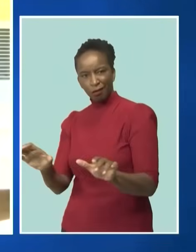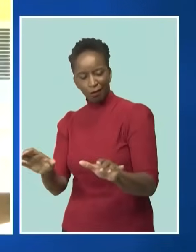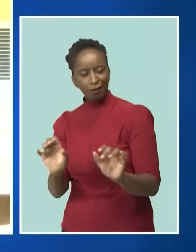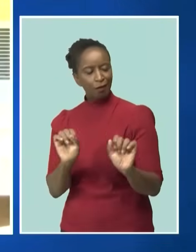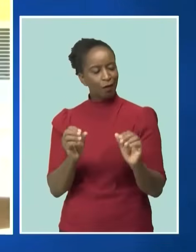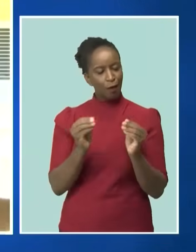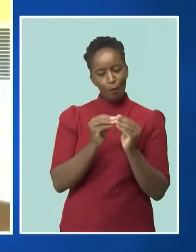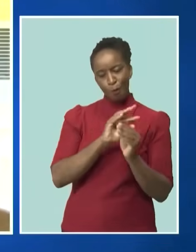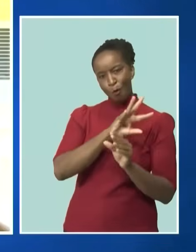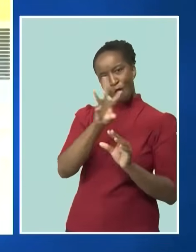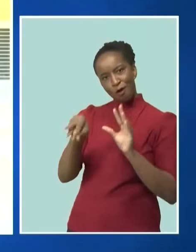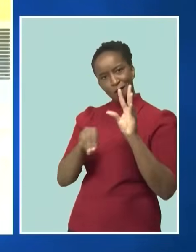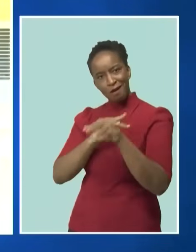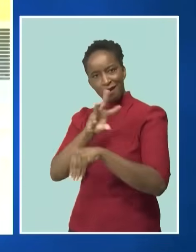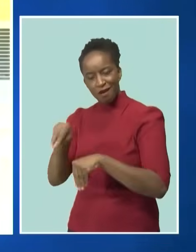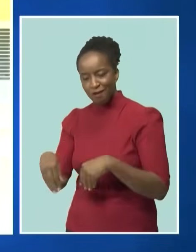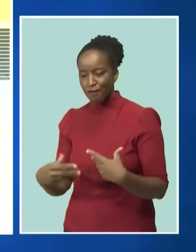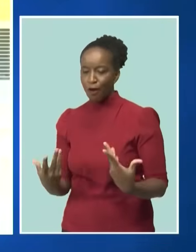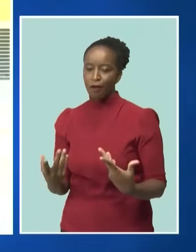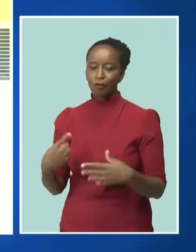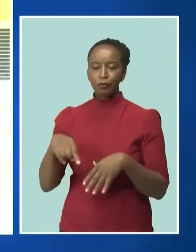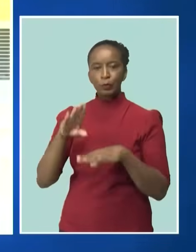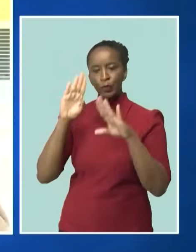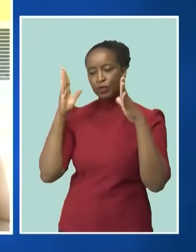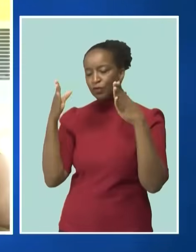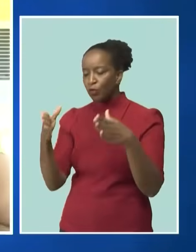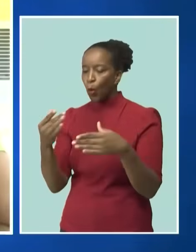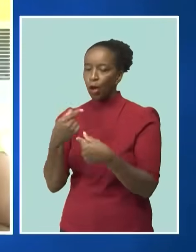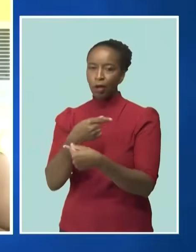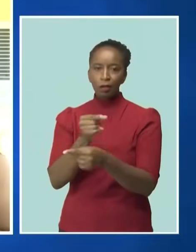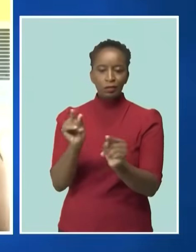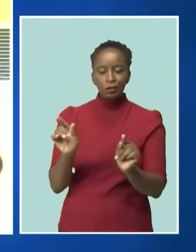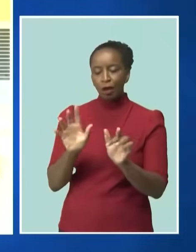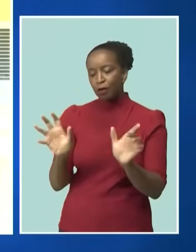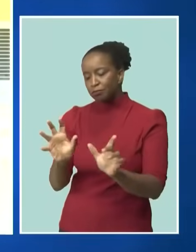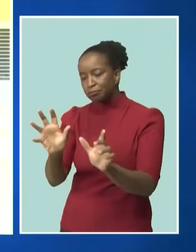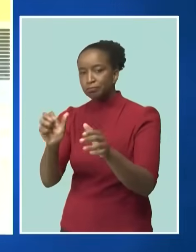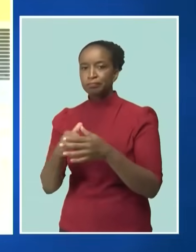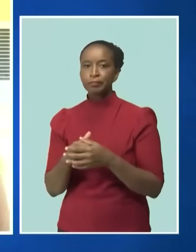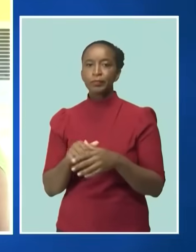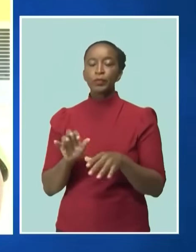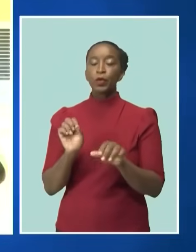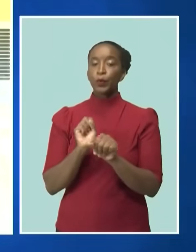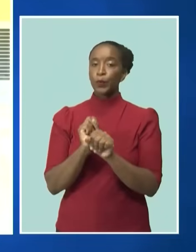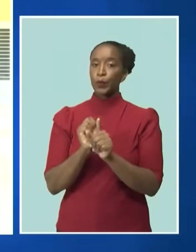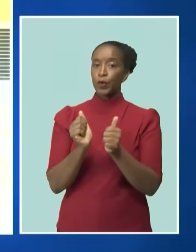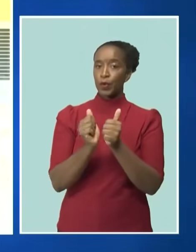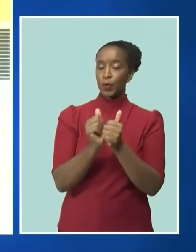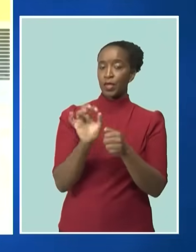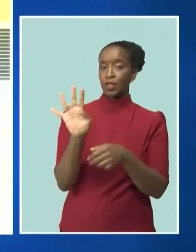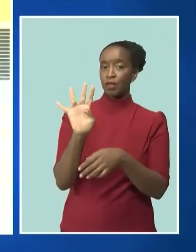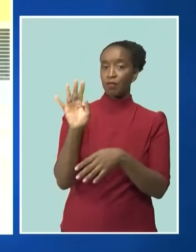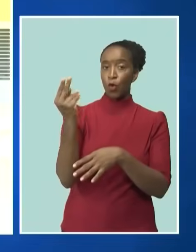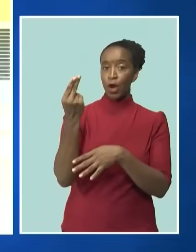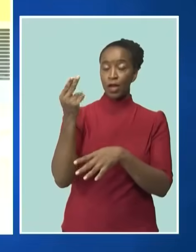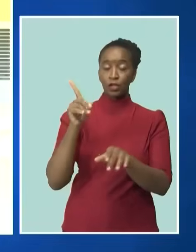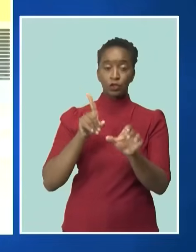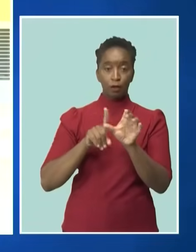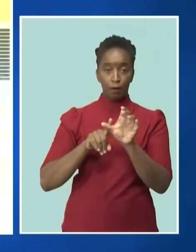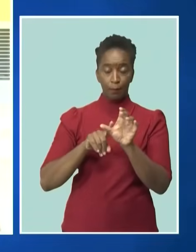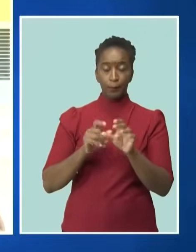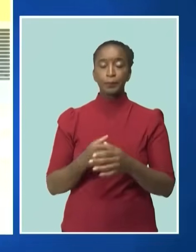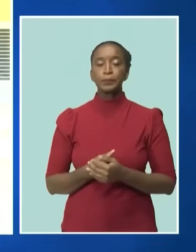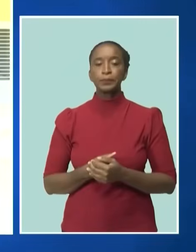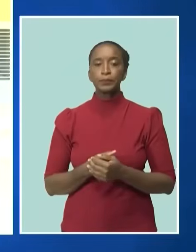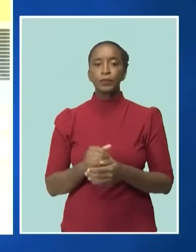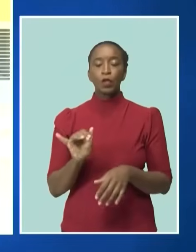garden projects, and we are in collaboration with the 4-H organization, which is part of the Ministry of Education, and they have